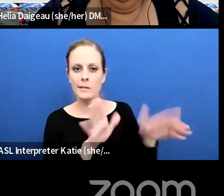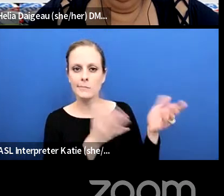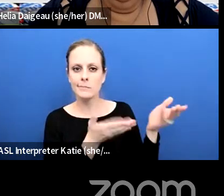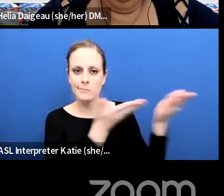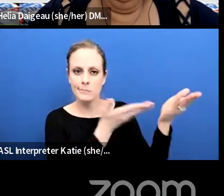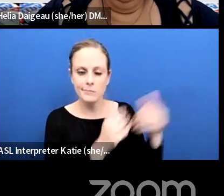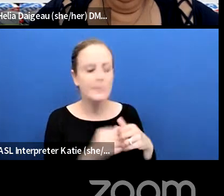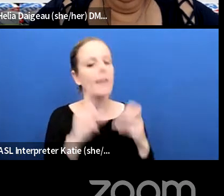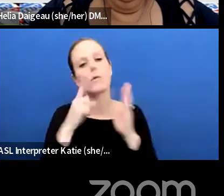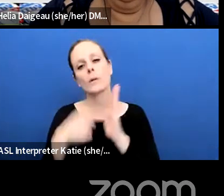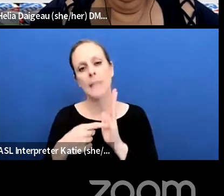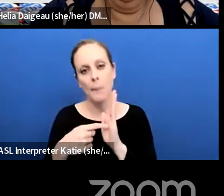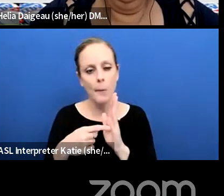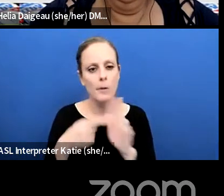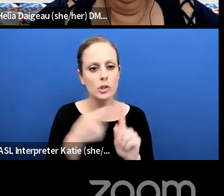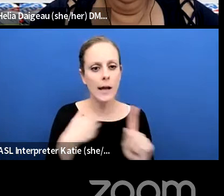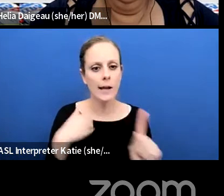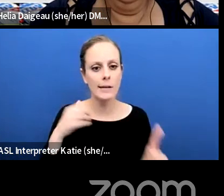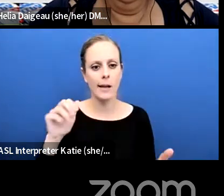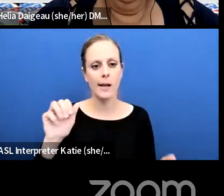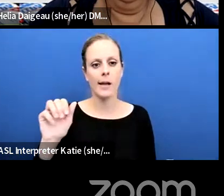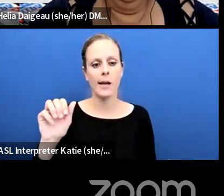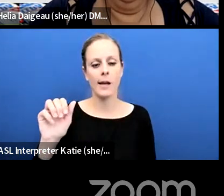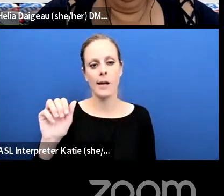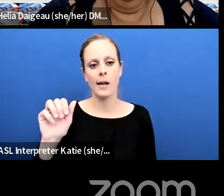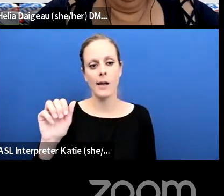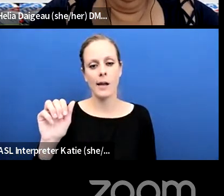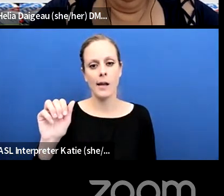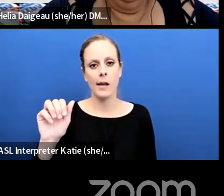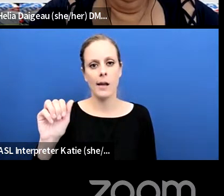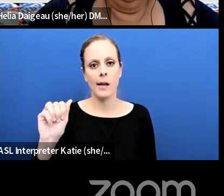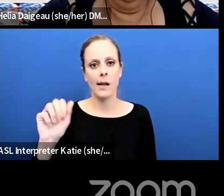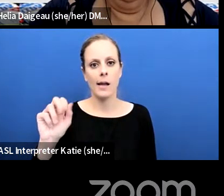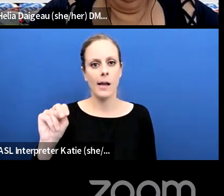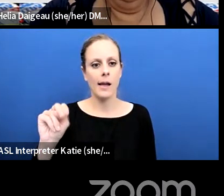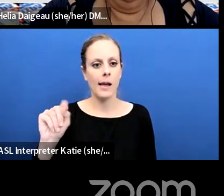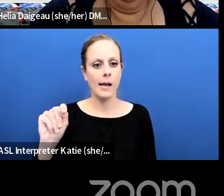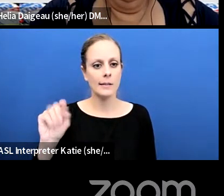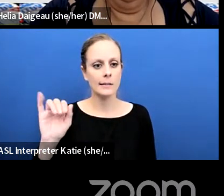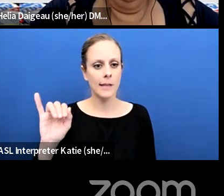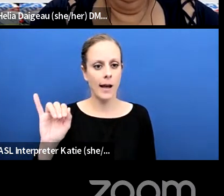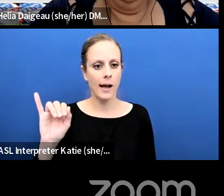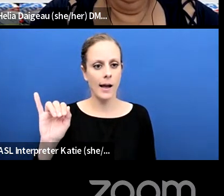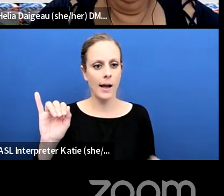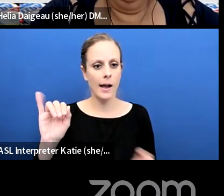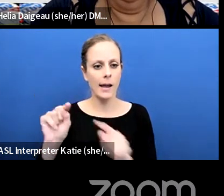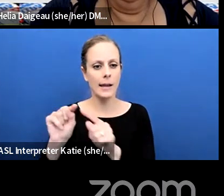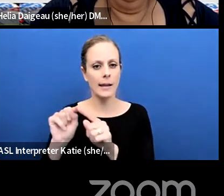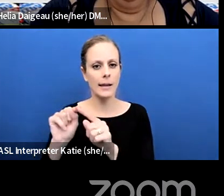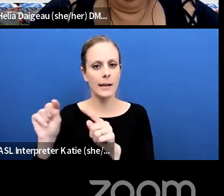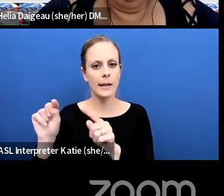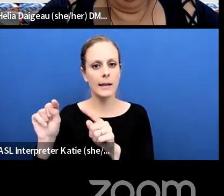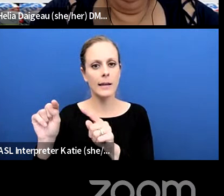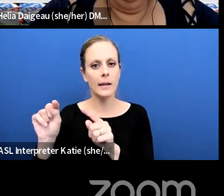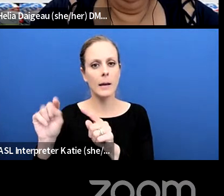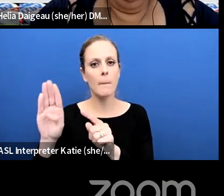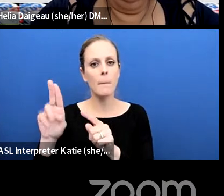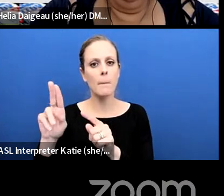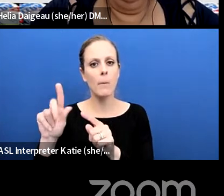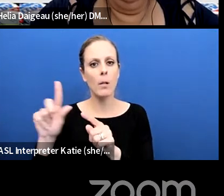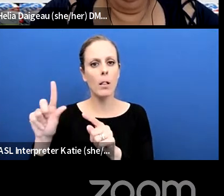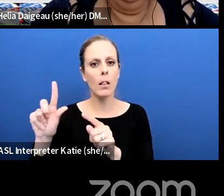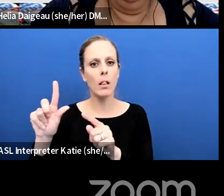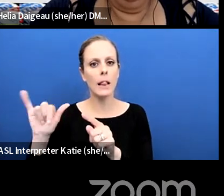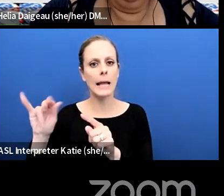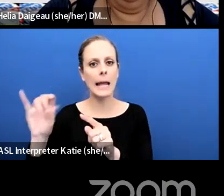an anti-bullying bill at one time to prevent bullying against students